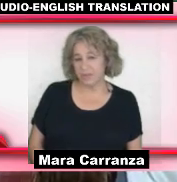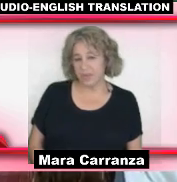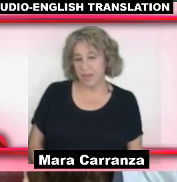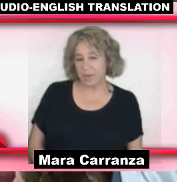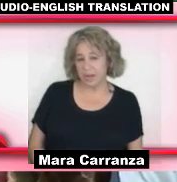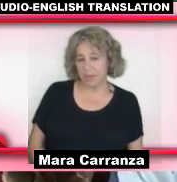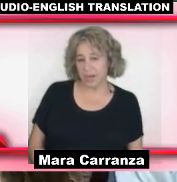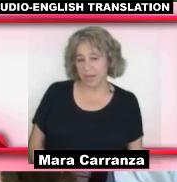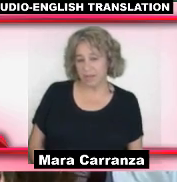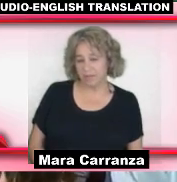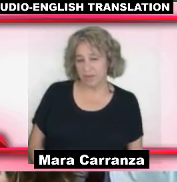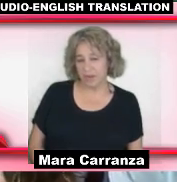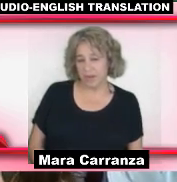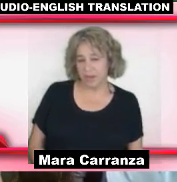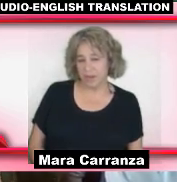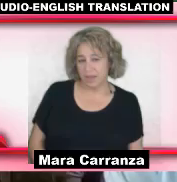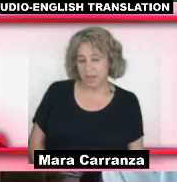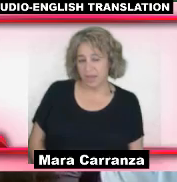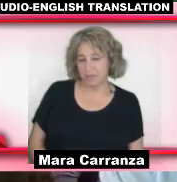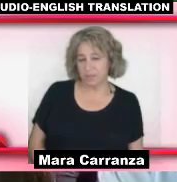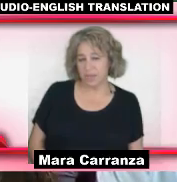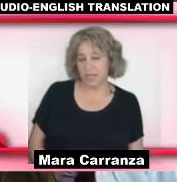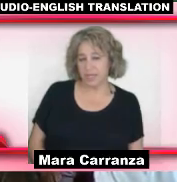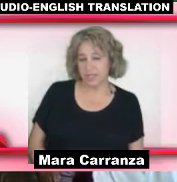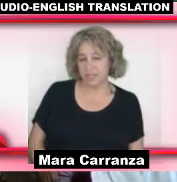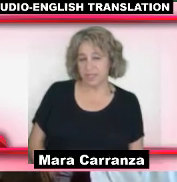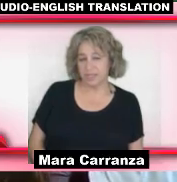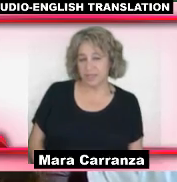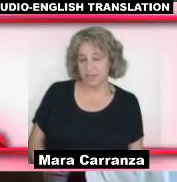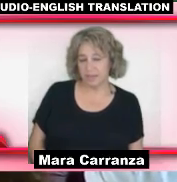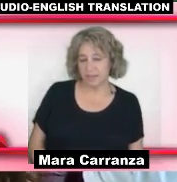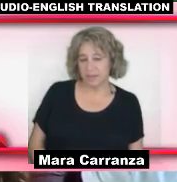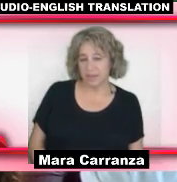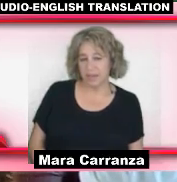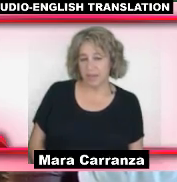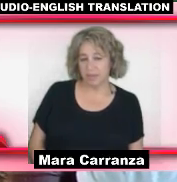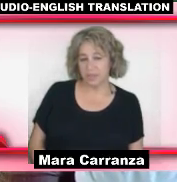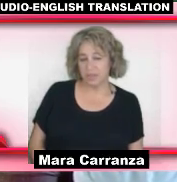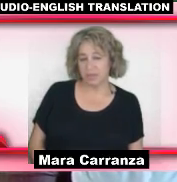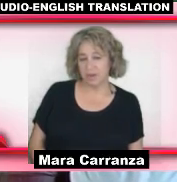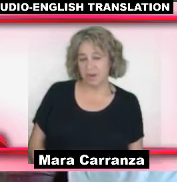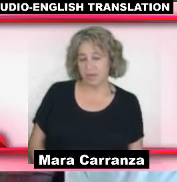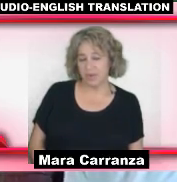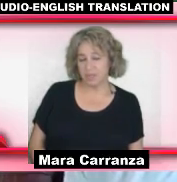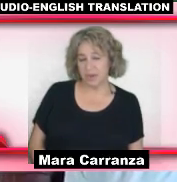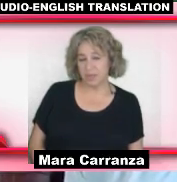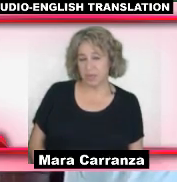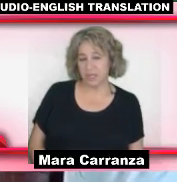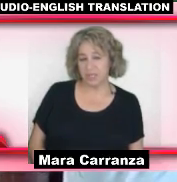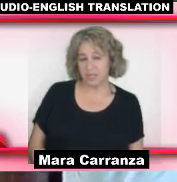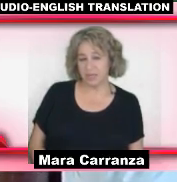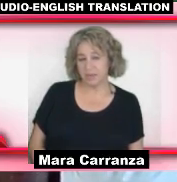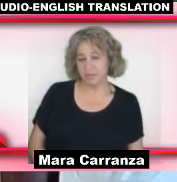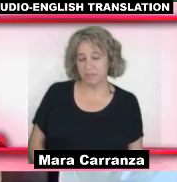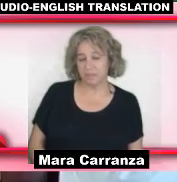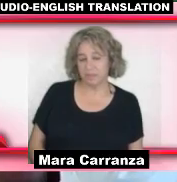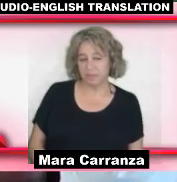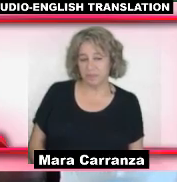If something happened like Baja California, it was because lo autorizaba el presidente. It was authorized by the